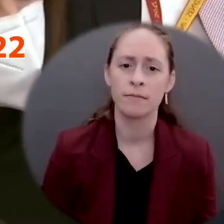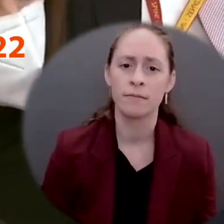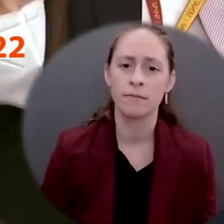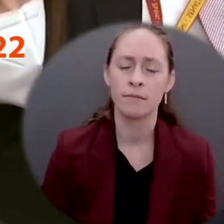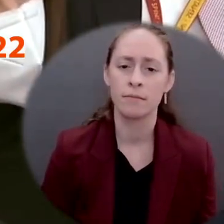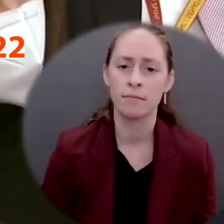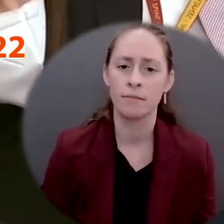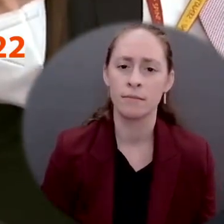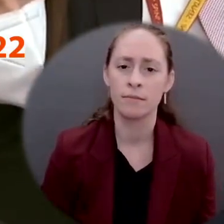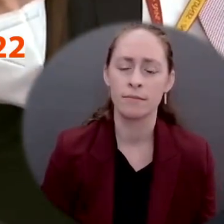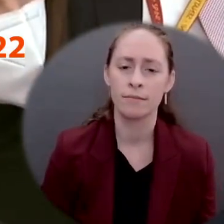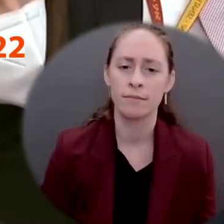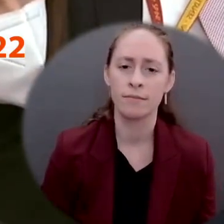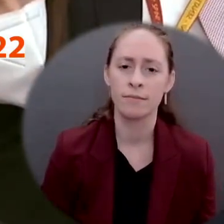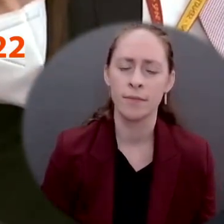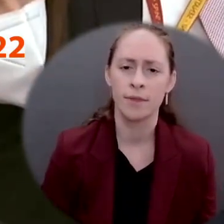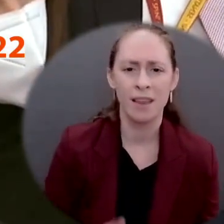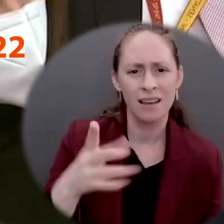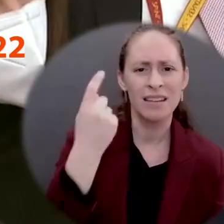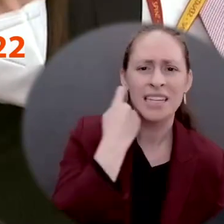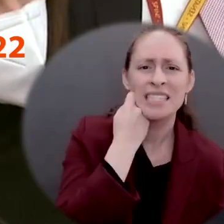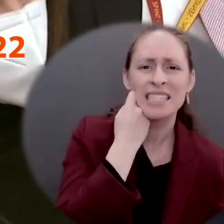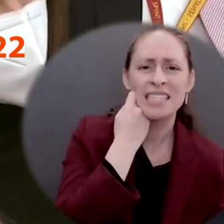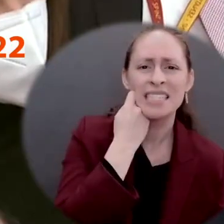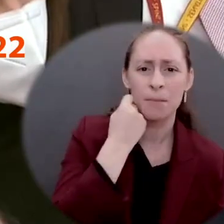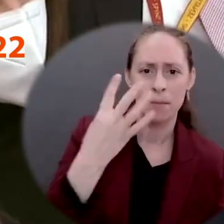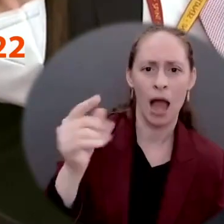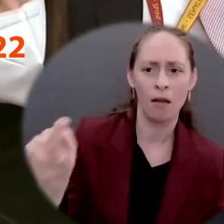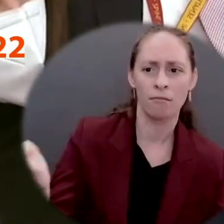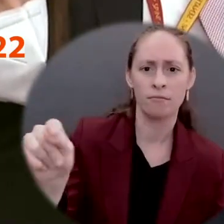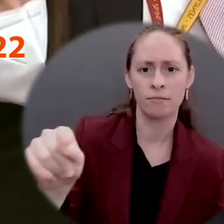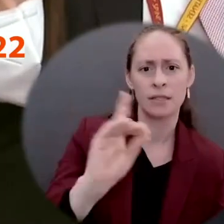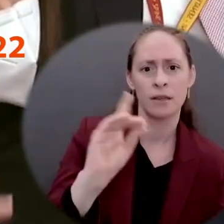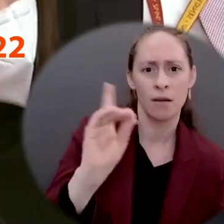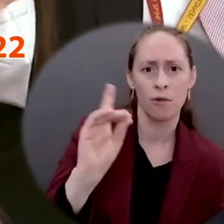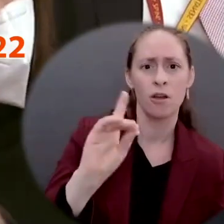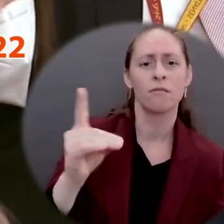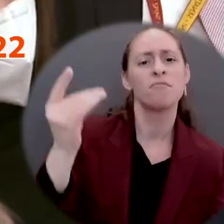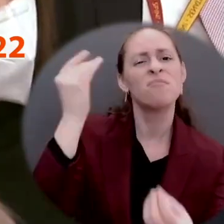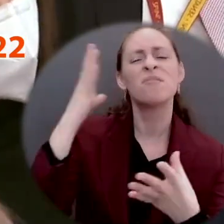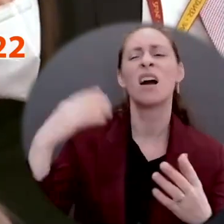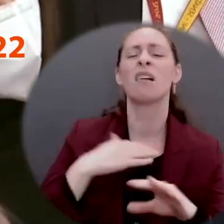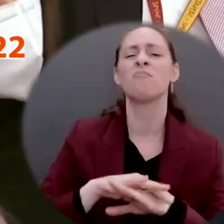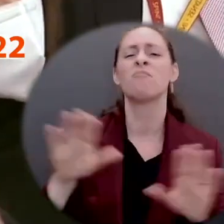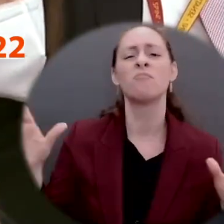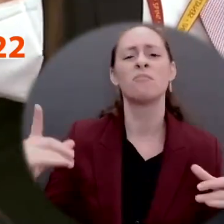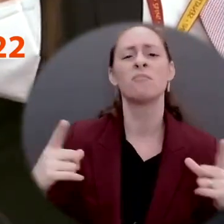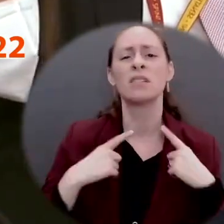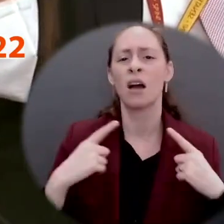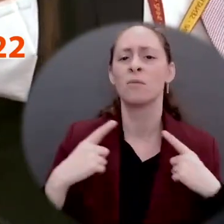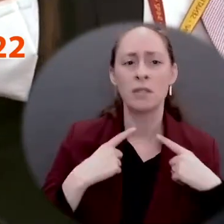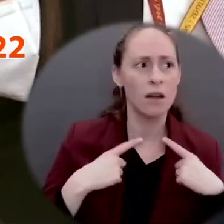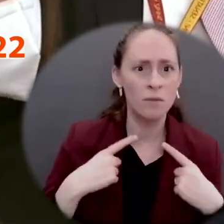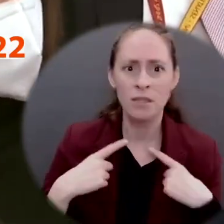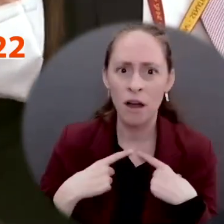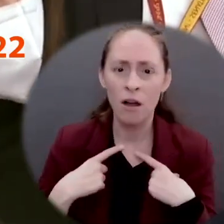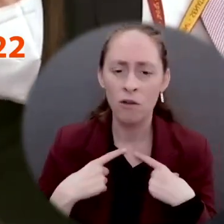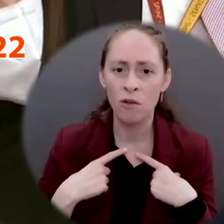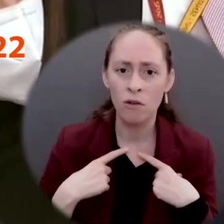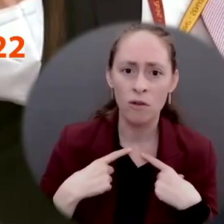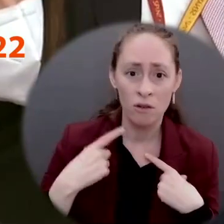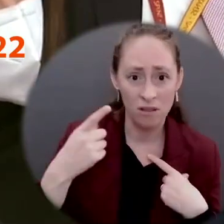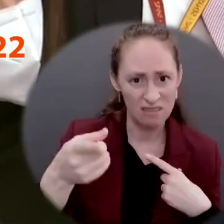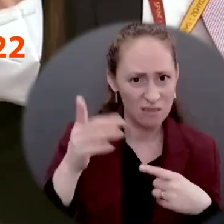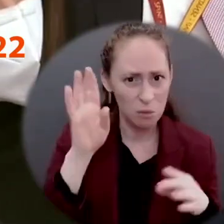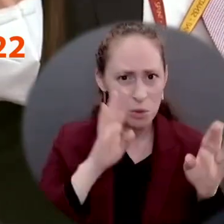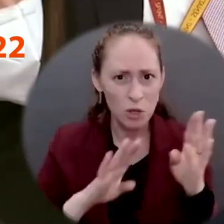from Congress. Is the White House at all concerned that this is indicative of a political climate in the broader country, in his own party? And